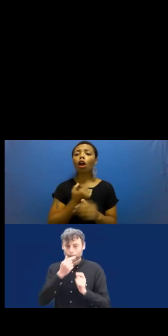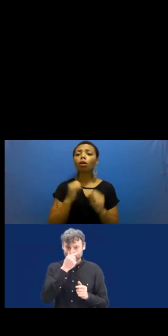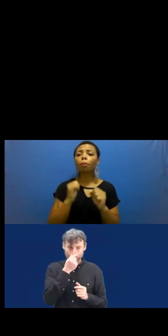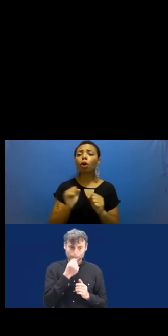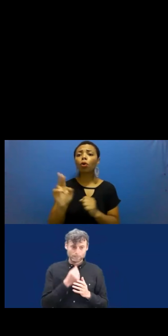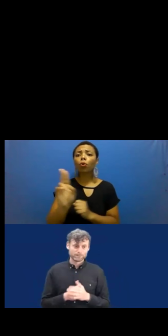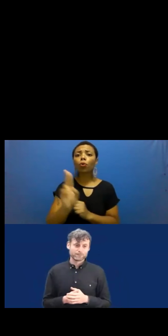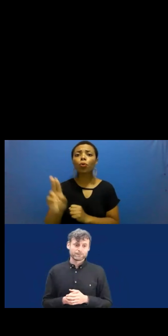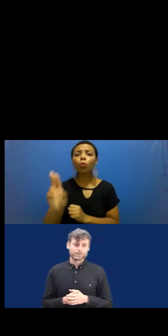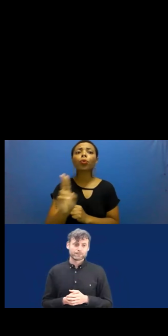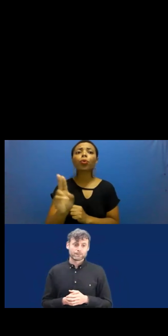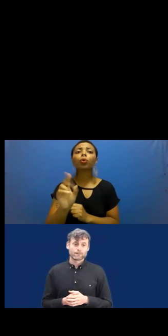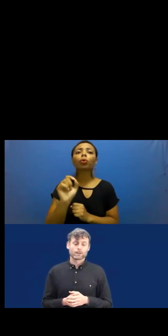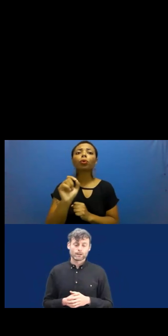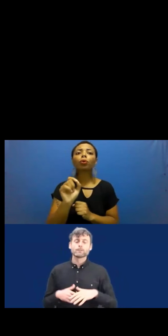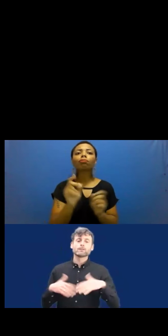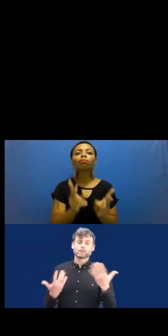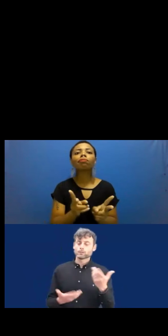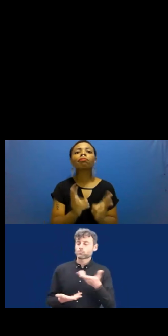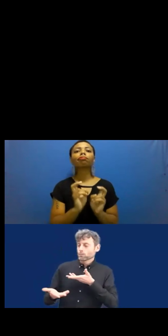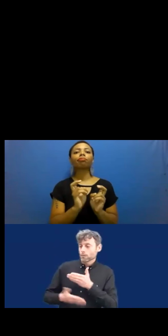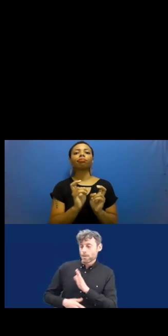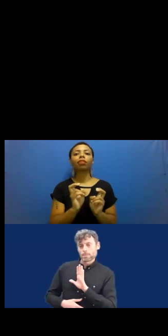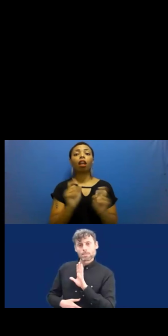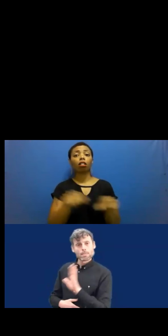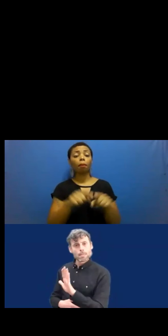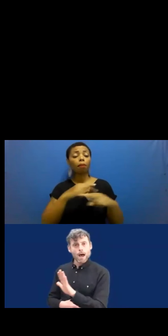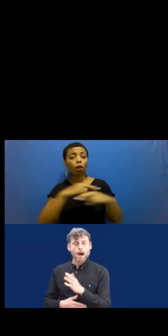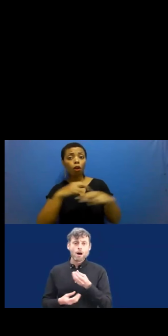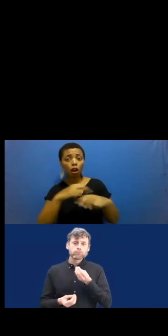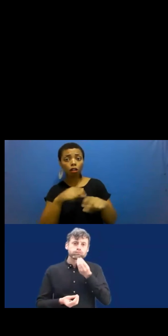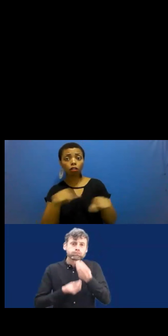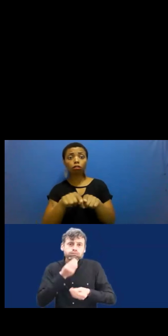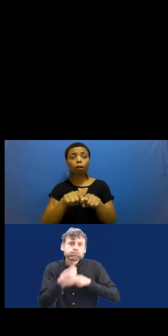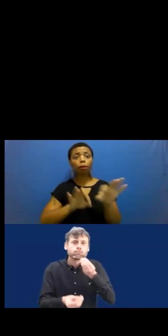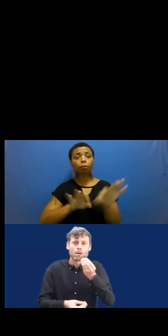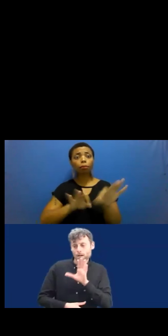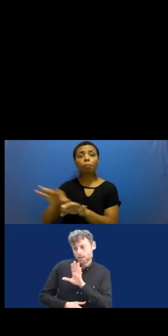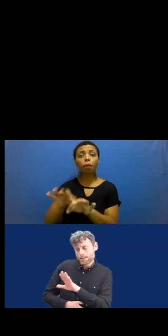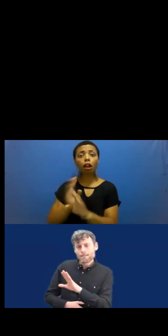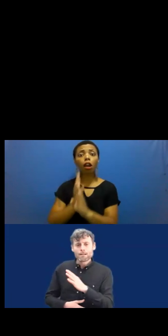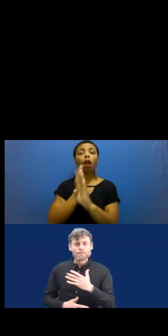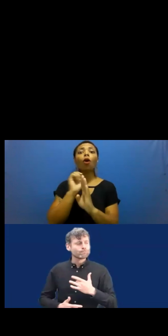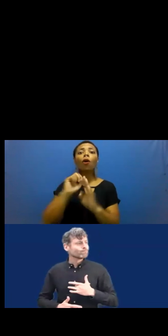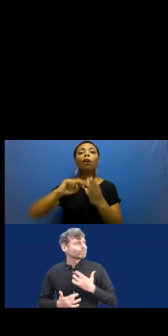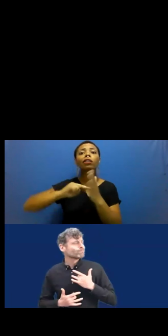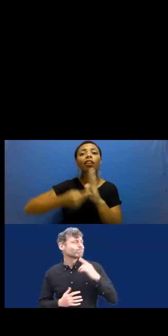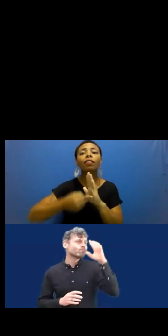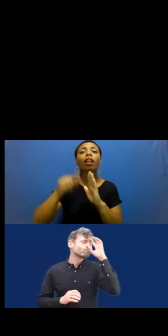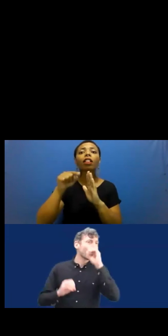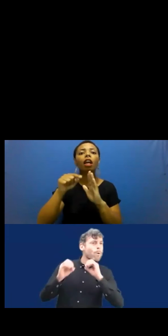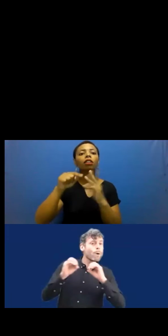further identify, analyze, and organize findings and represented a means of triangulation.